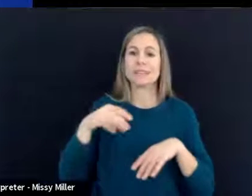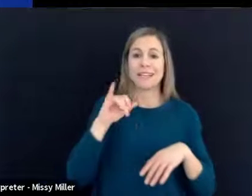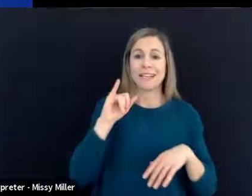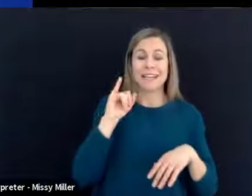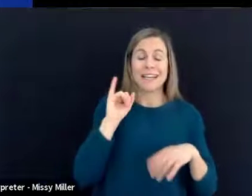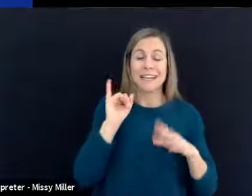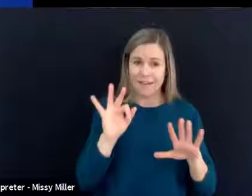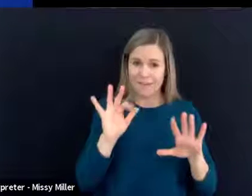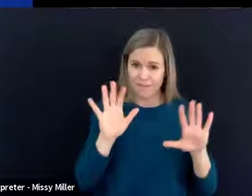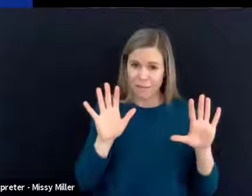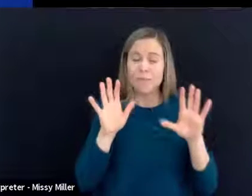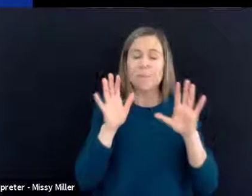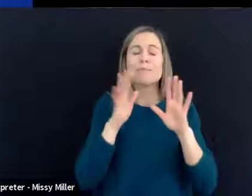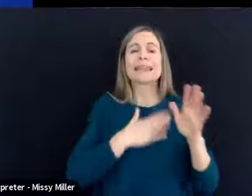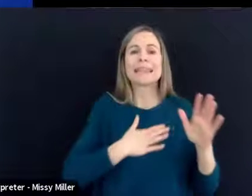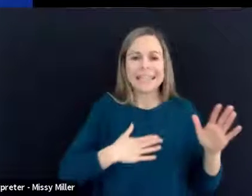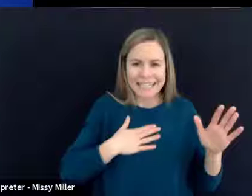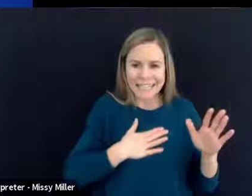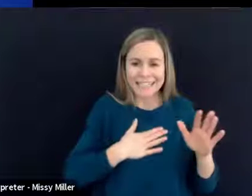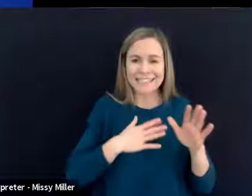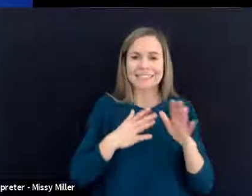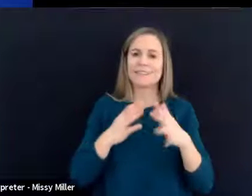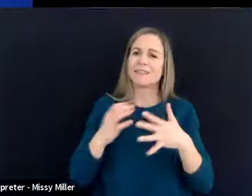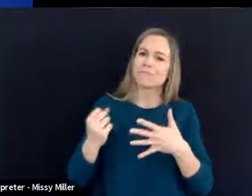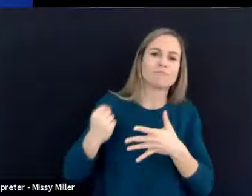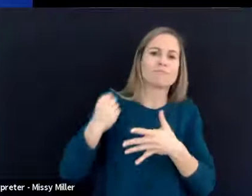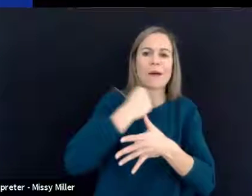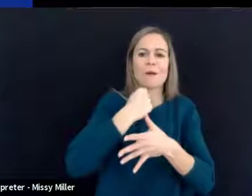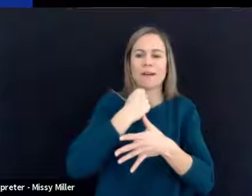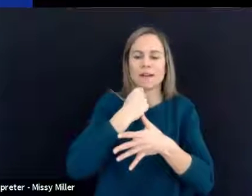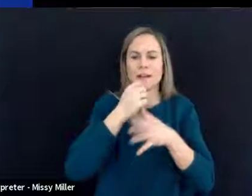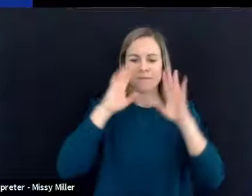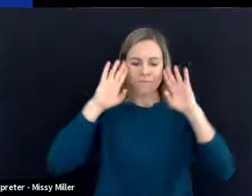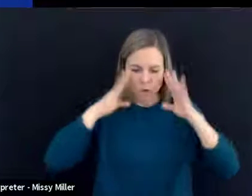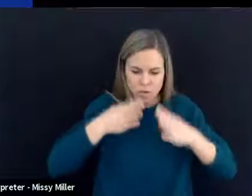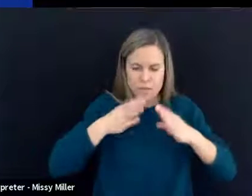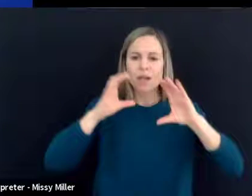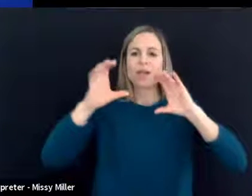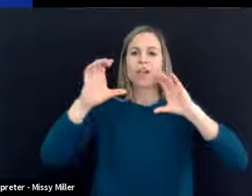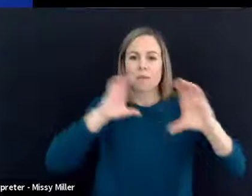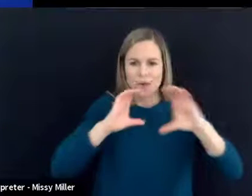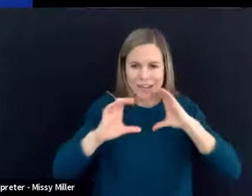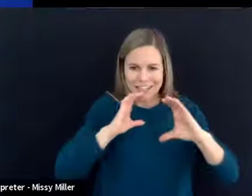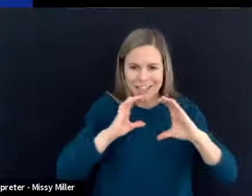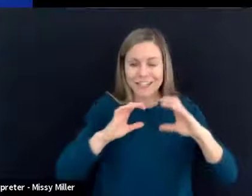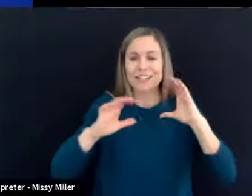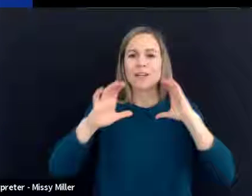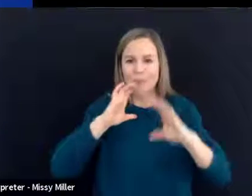else as a provider, you really need to work on communication, communication, communication.